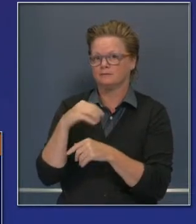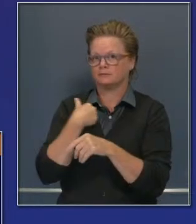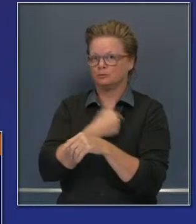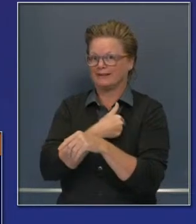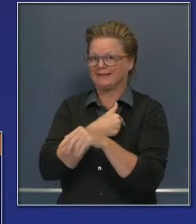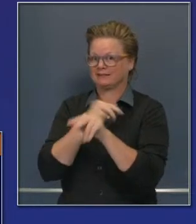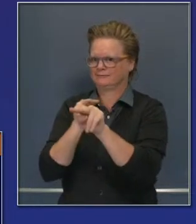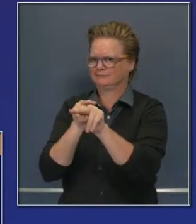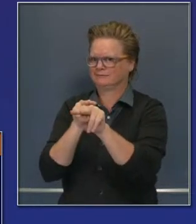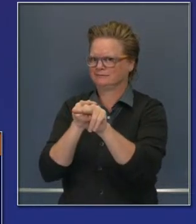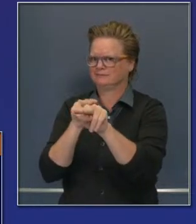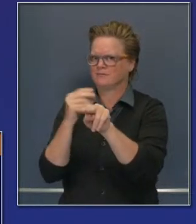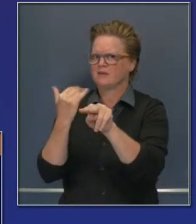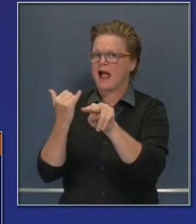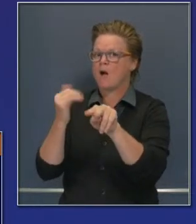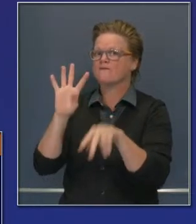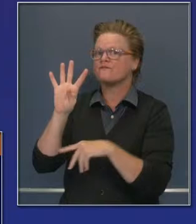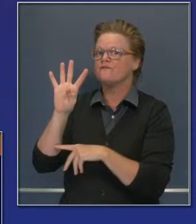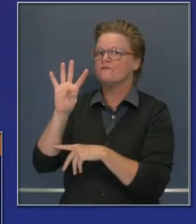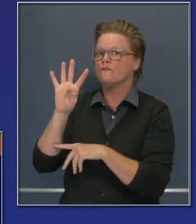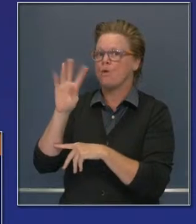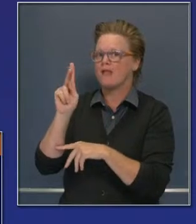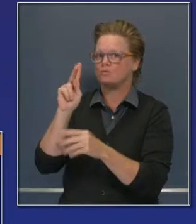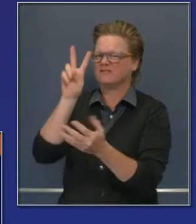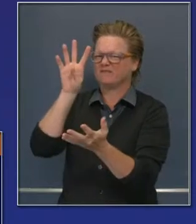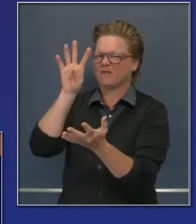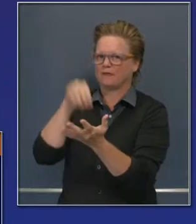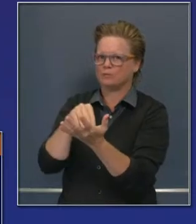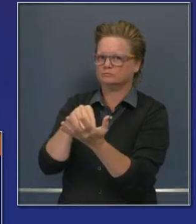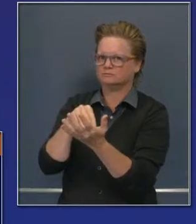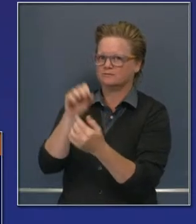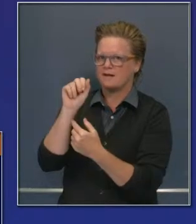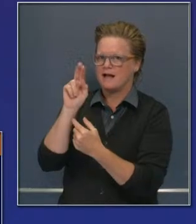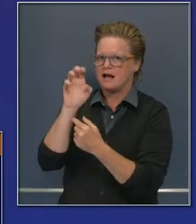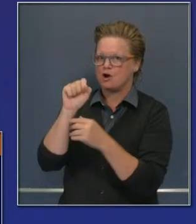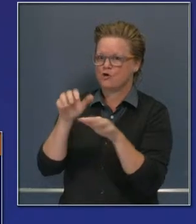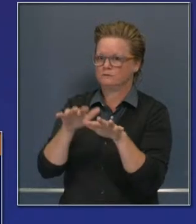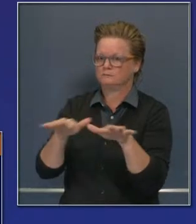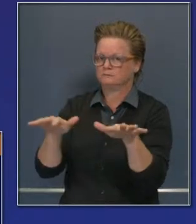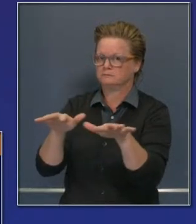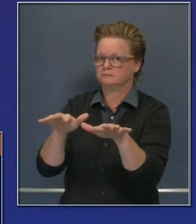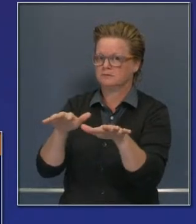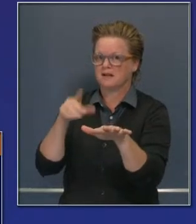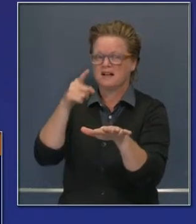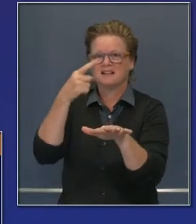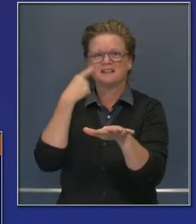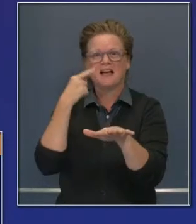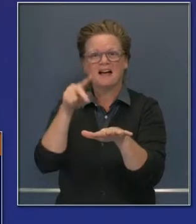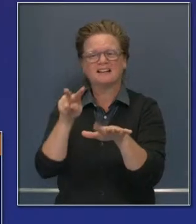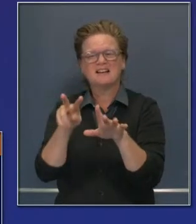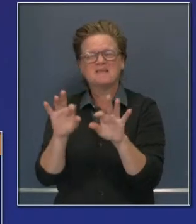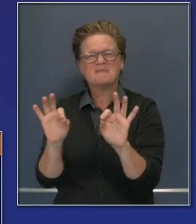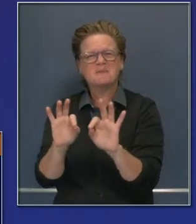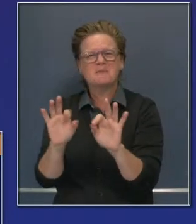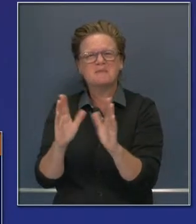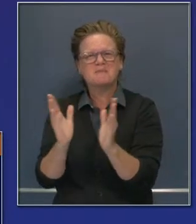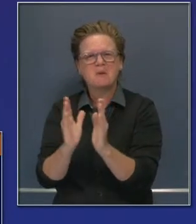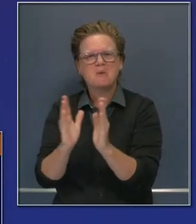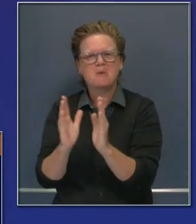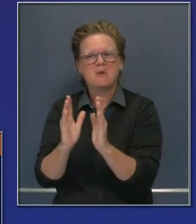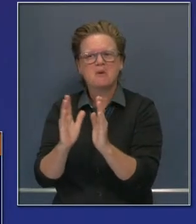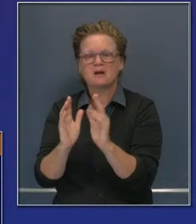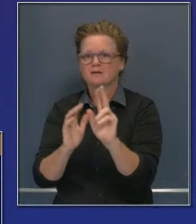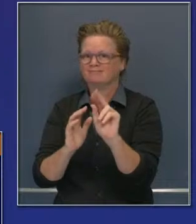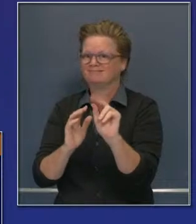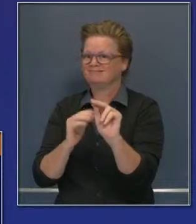containment, 4,000 acres. Looks relatively small compared to some of these other complexes, but it's a fire of concern and